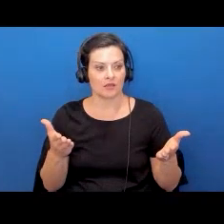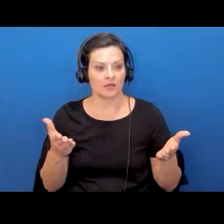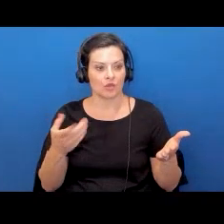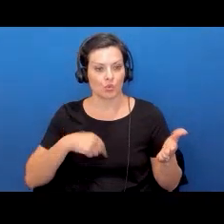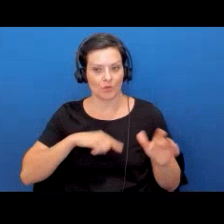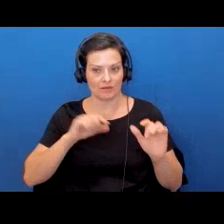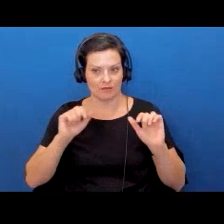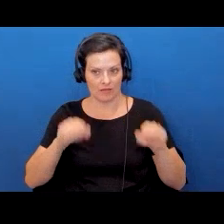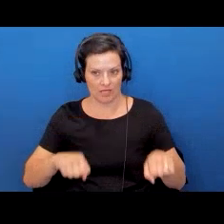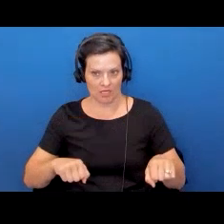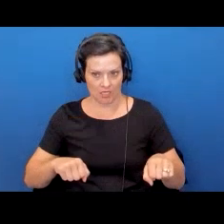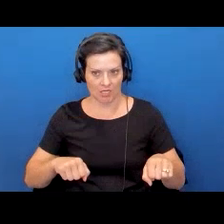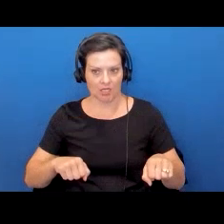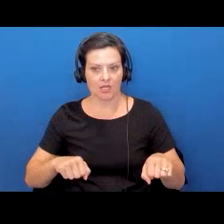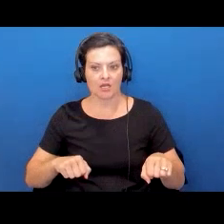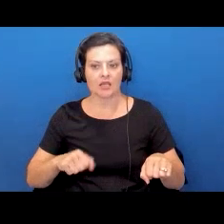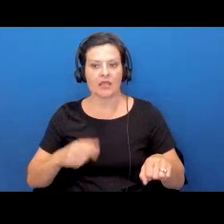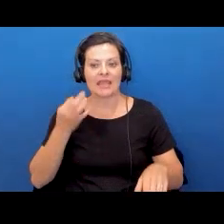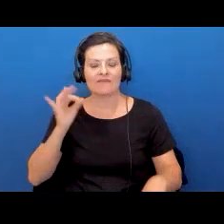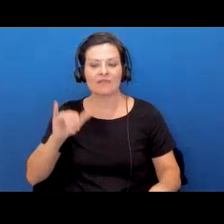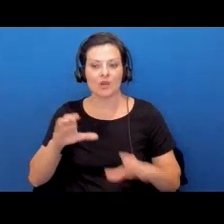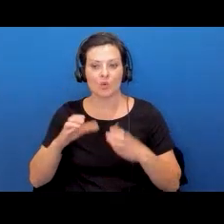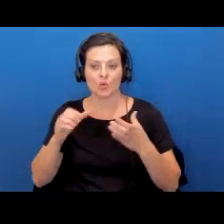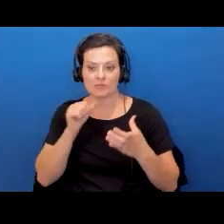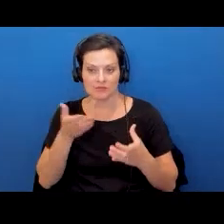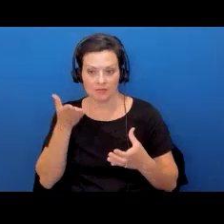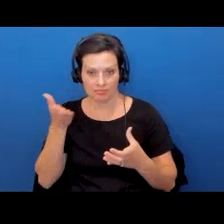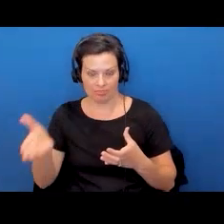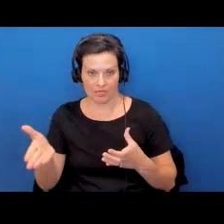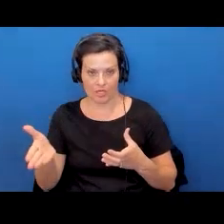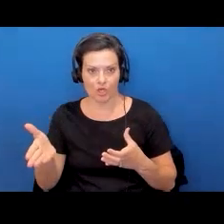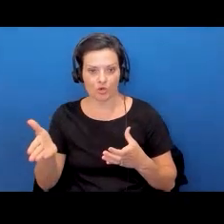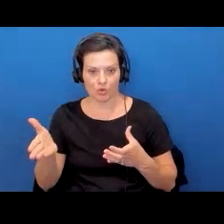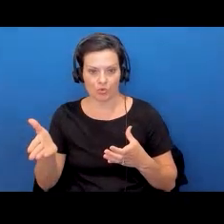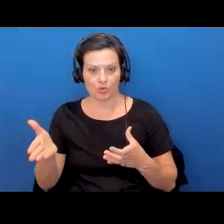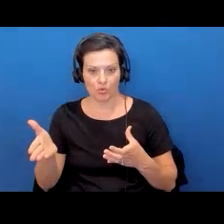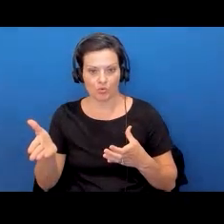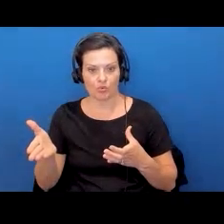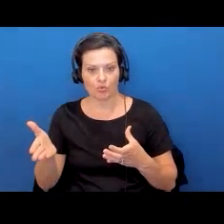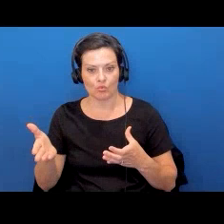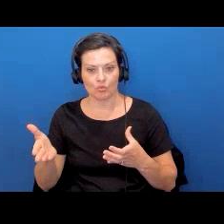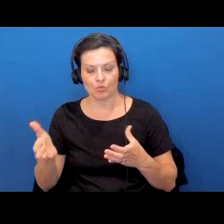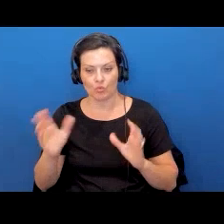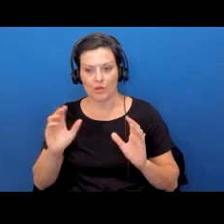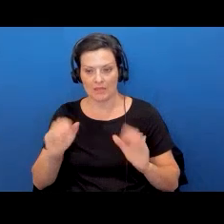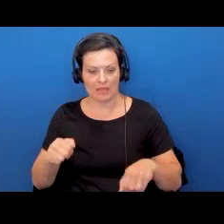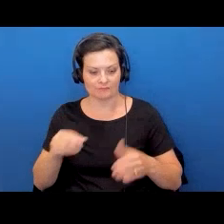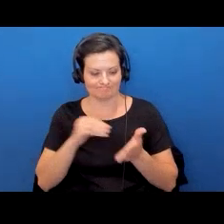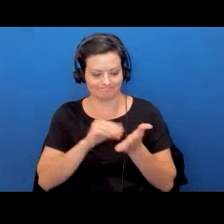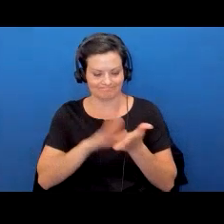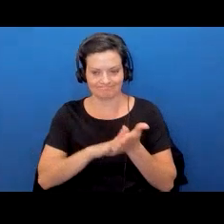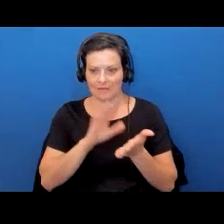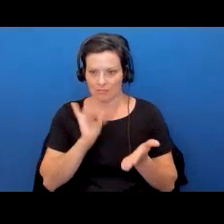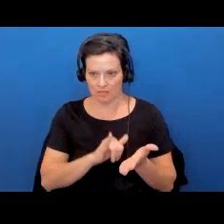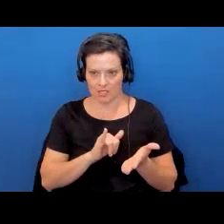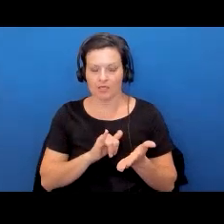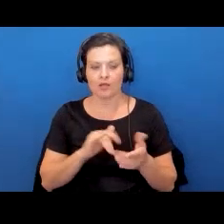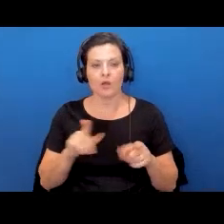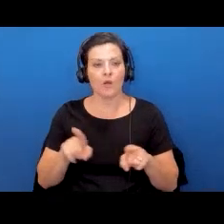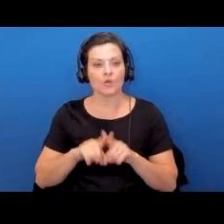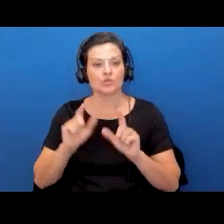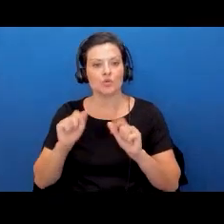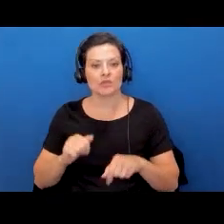can then, if that population isn't there, that's information too on that timeline, right? And you can also look